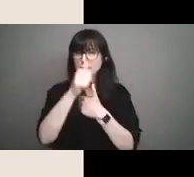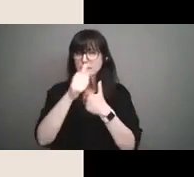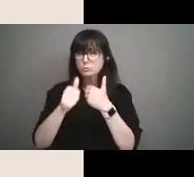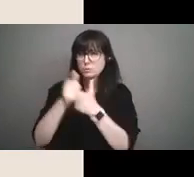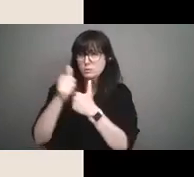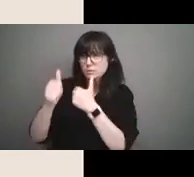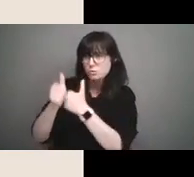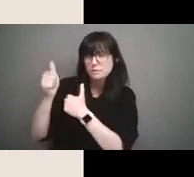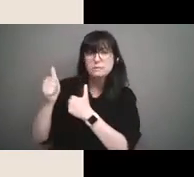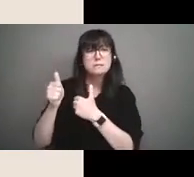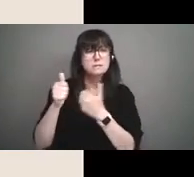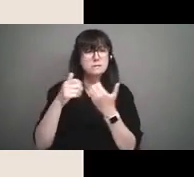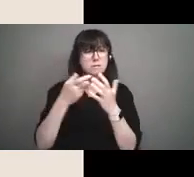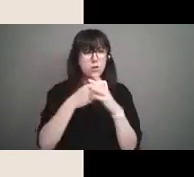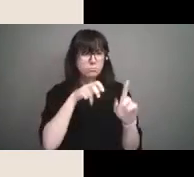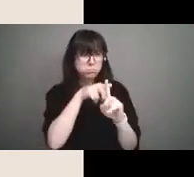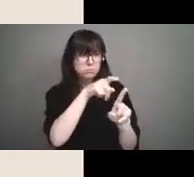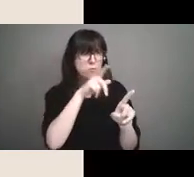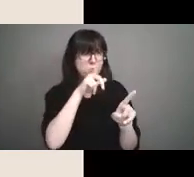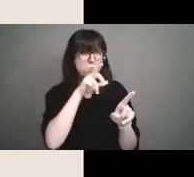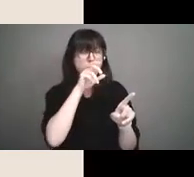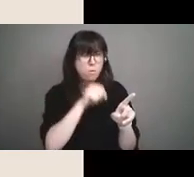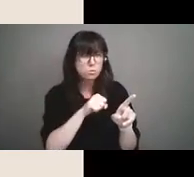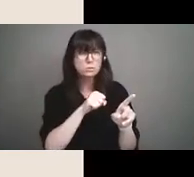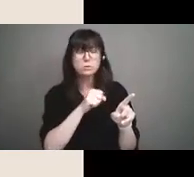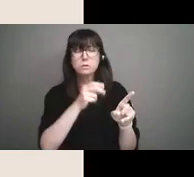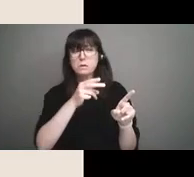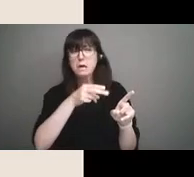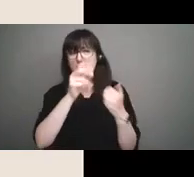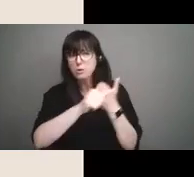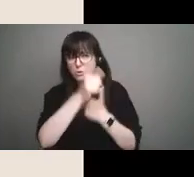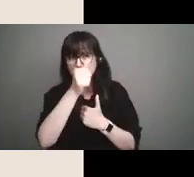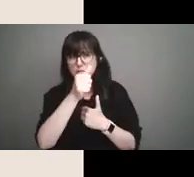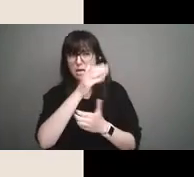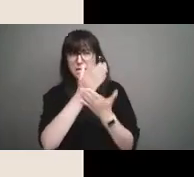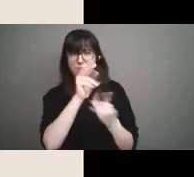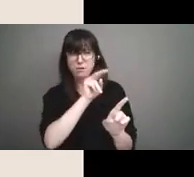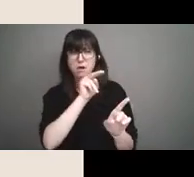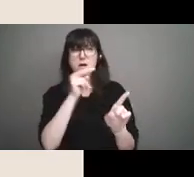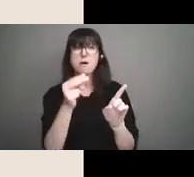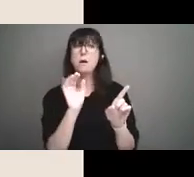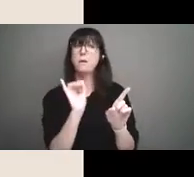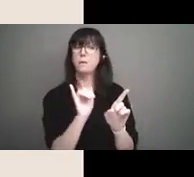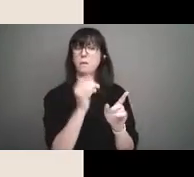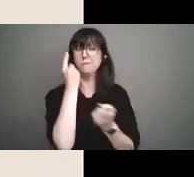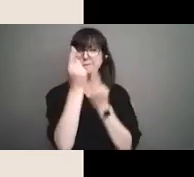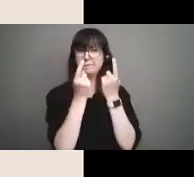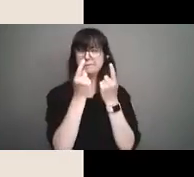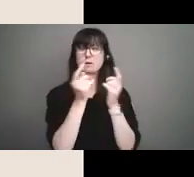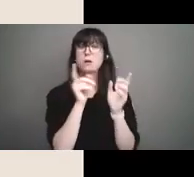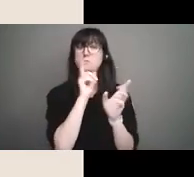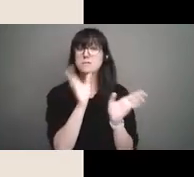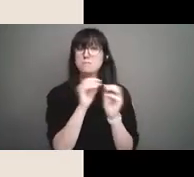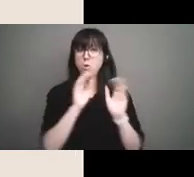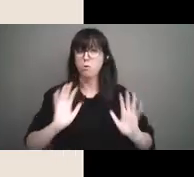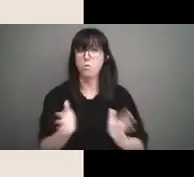to maybe start to identify some vulnerable older adults that they hadn't thought about it in that way before. We really wanted to raise awareness